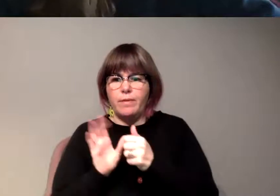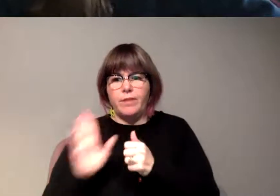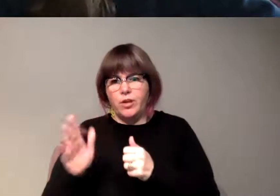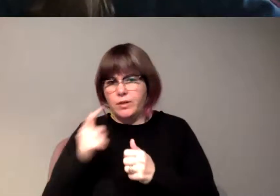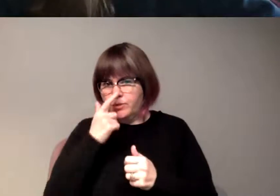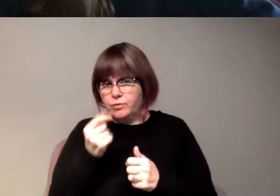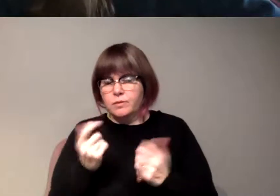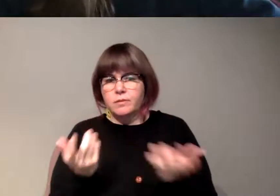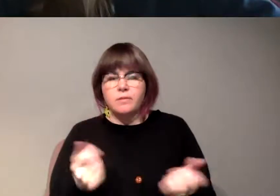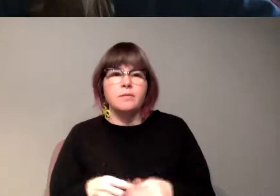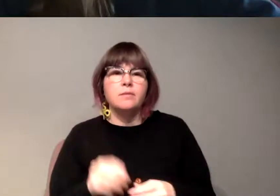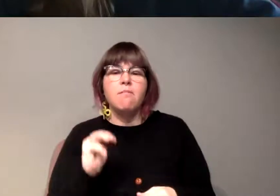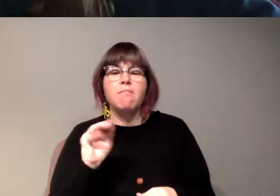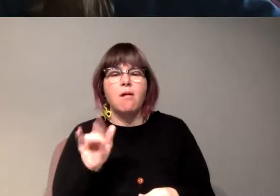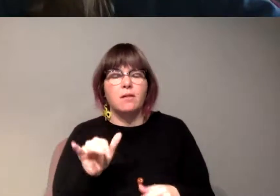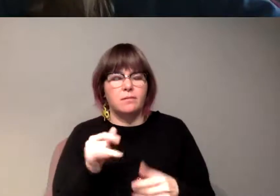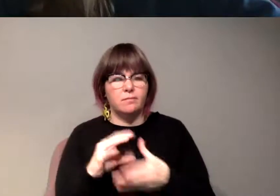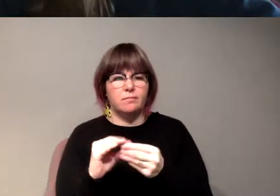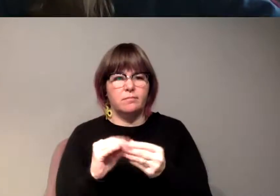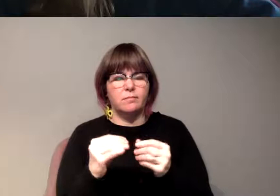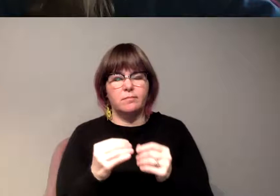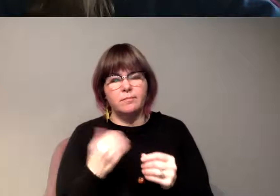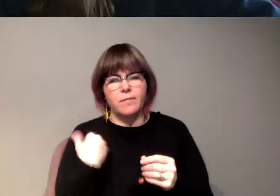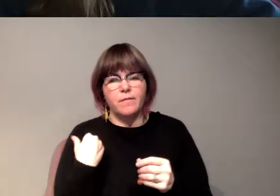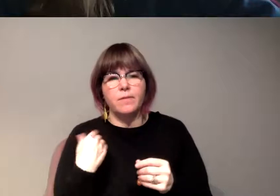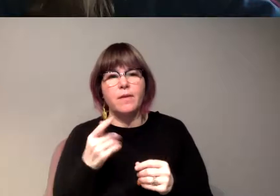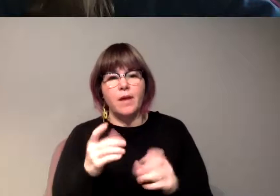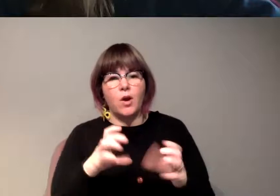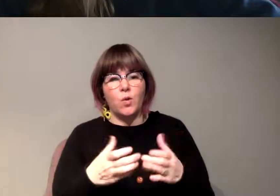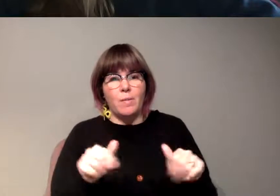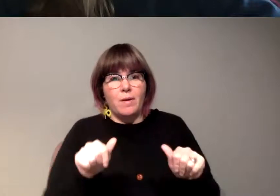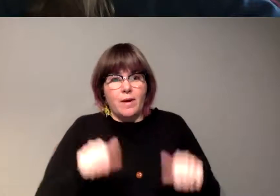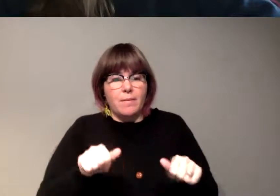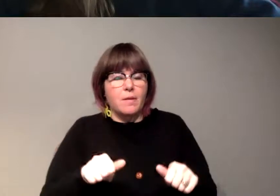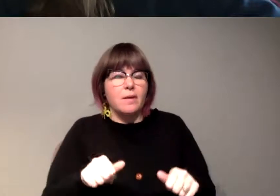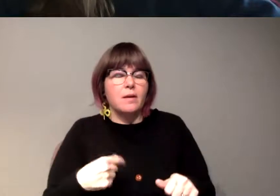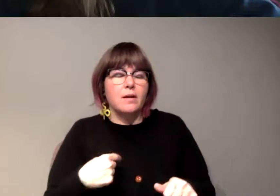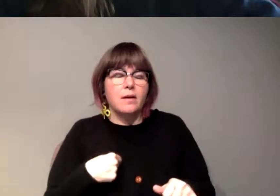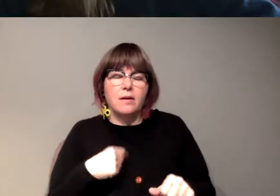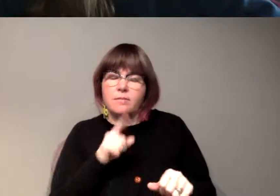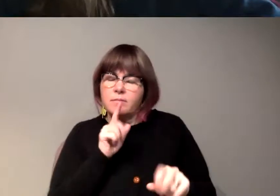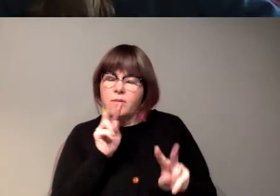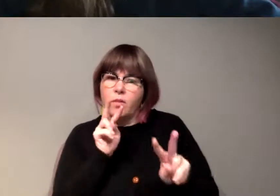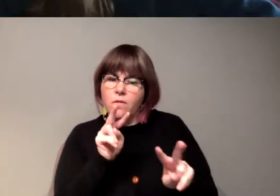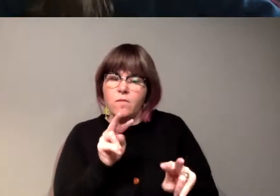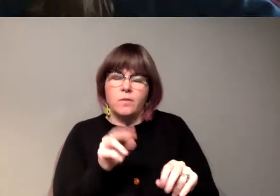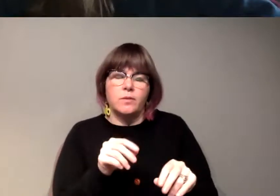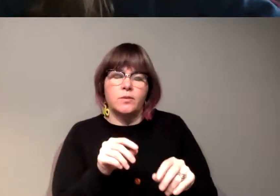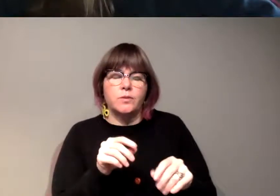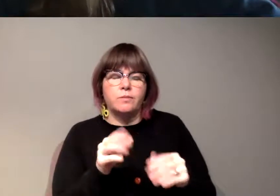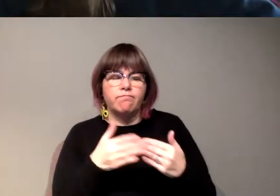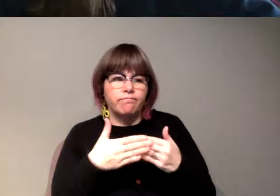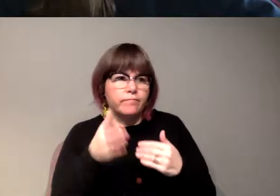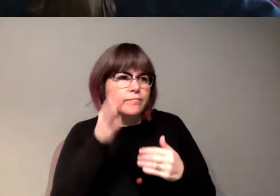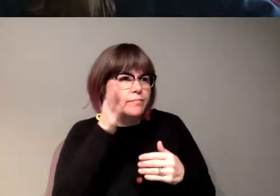interests. And what Molly referred to earlier, that group capability, I'm really looking forward to a time when